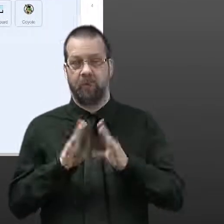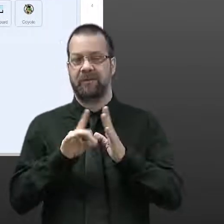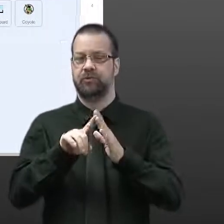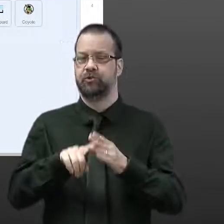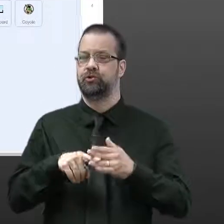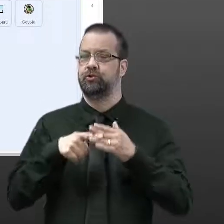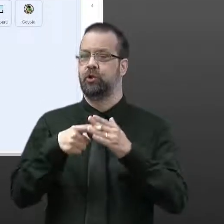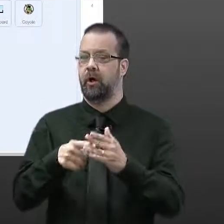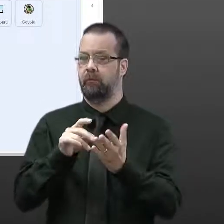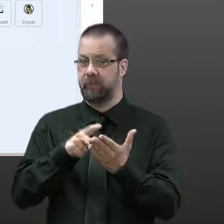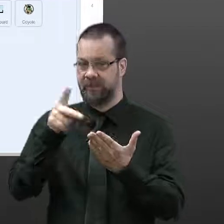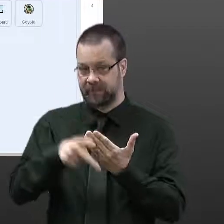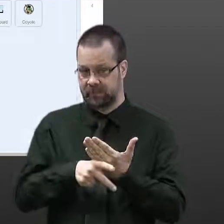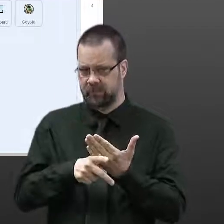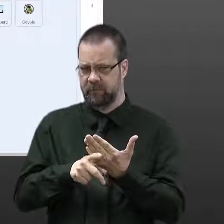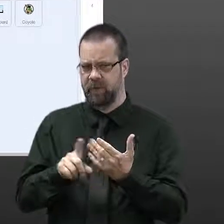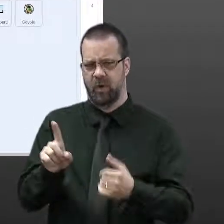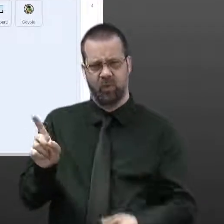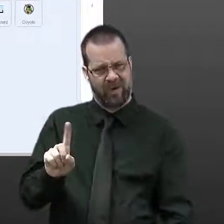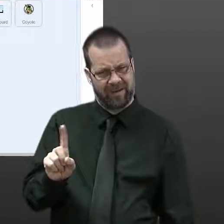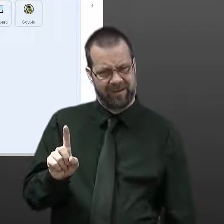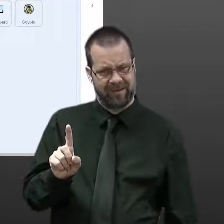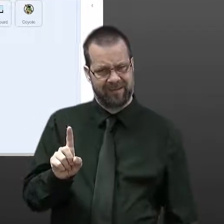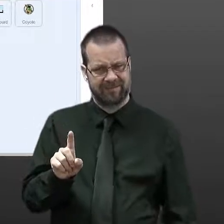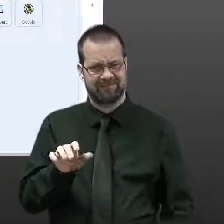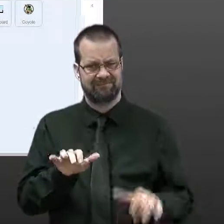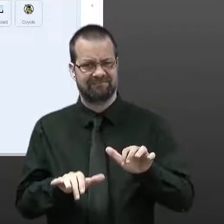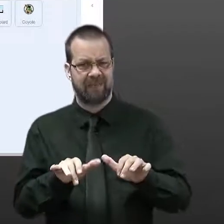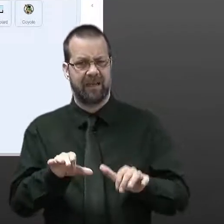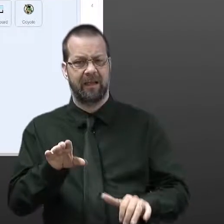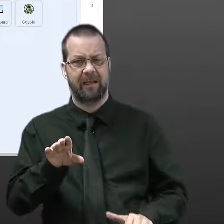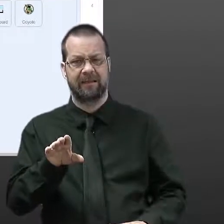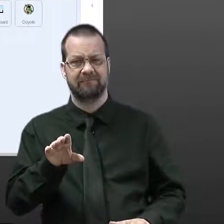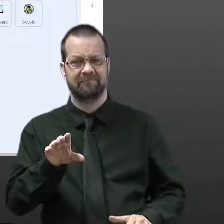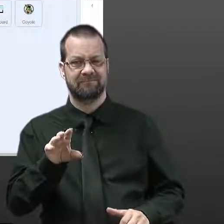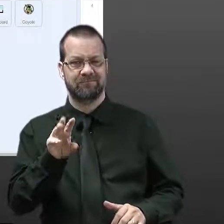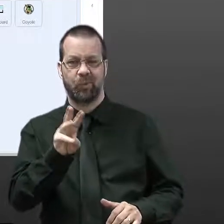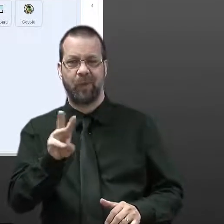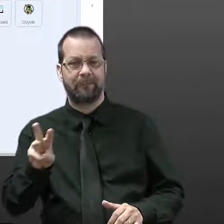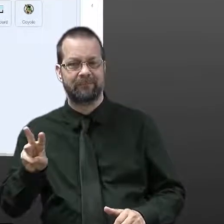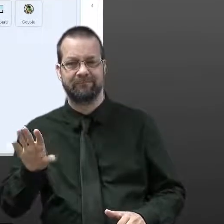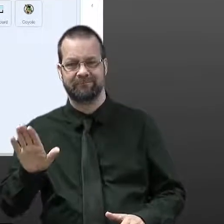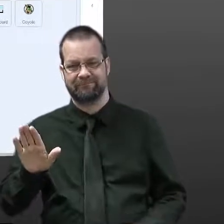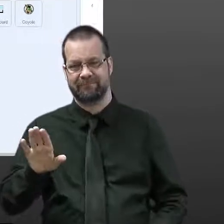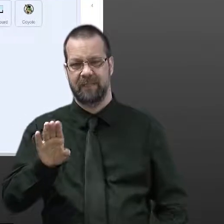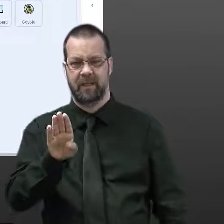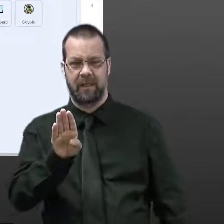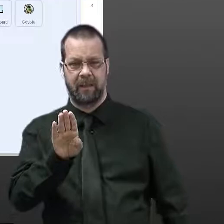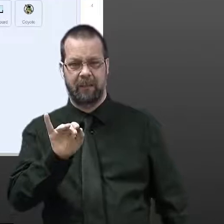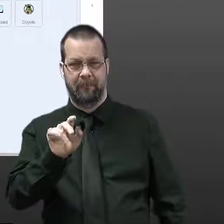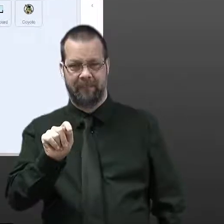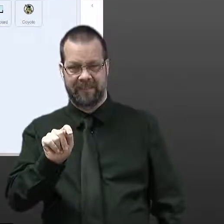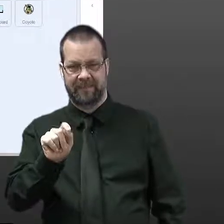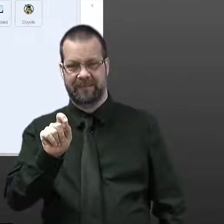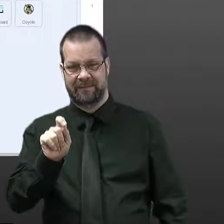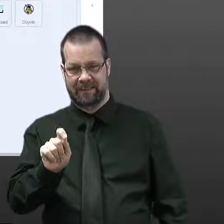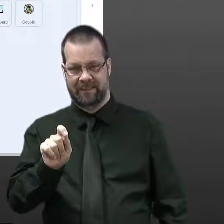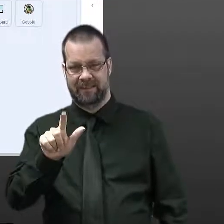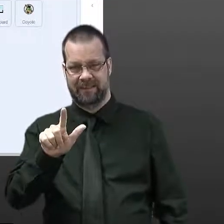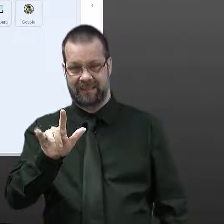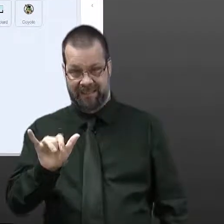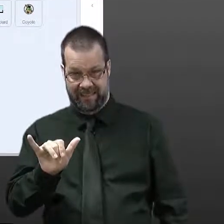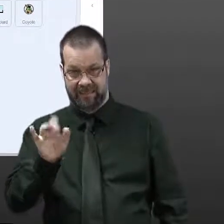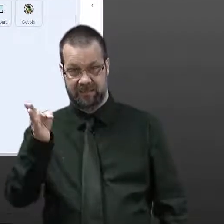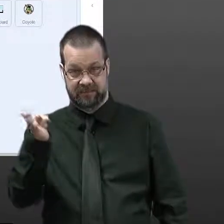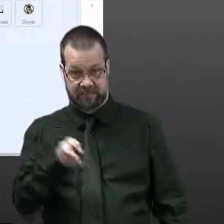is open up a starter project. So to get to our starter project, you'll type in to a web browser,